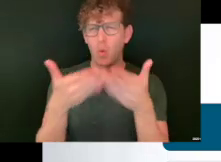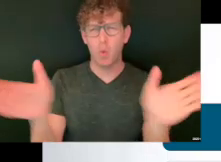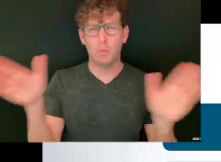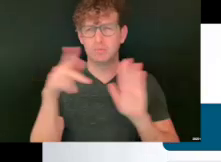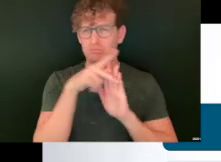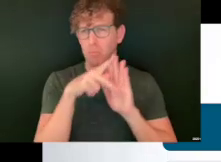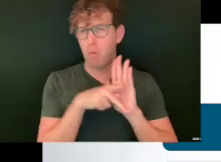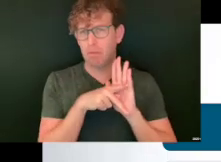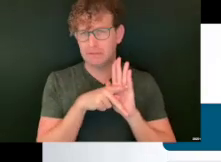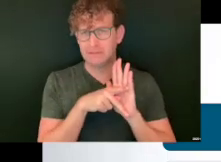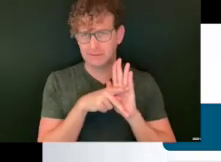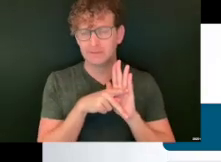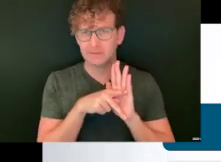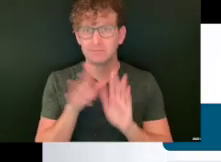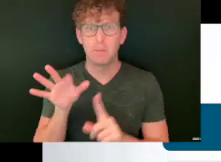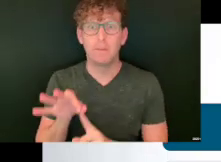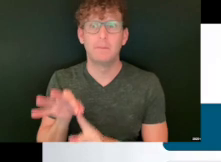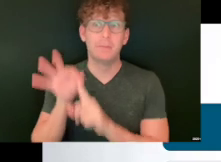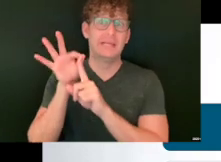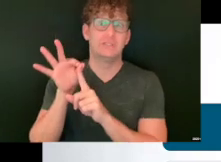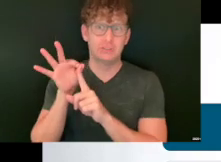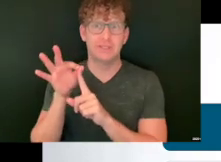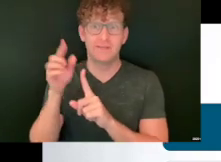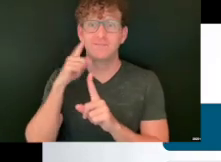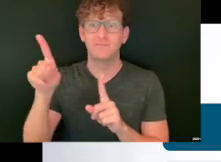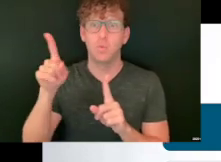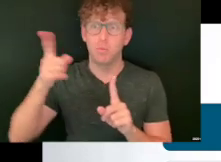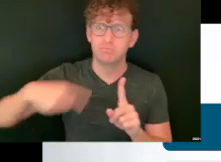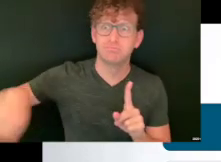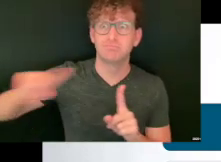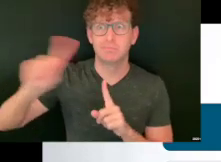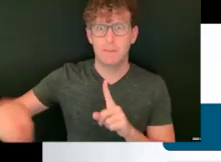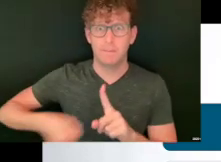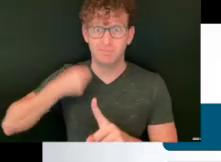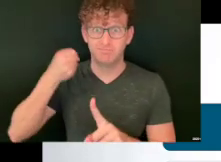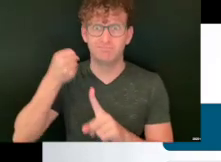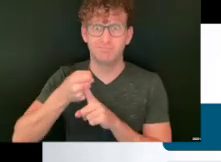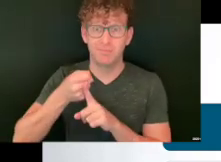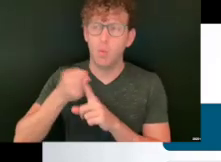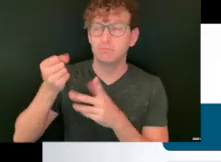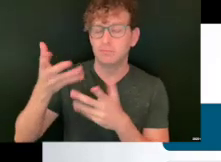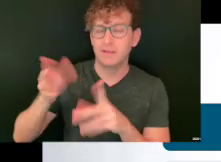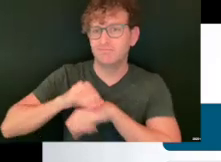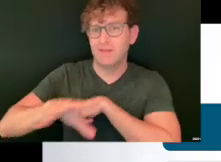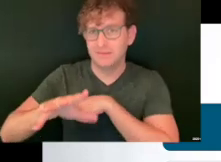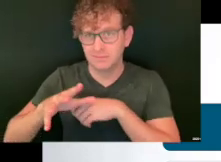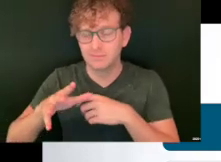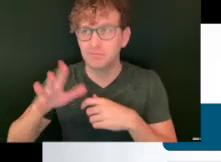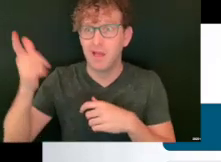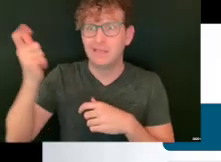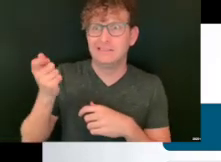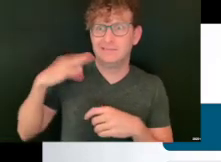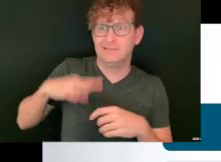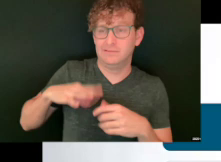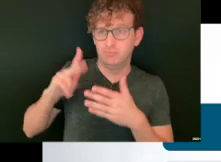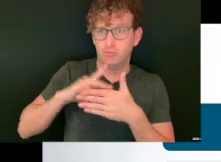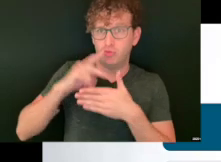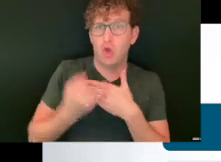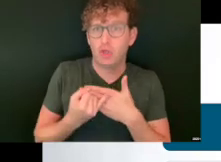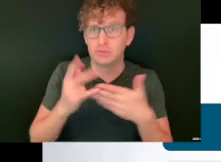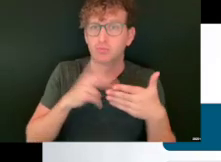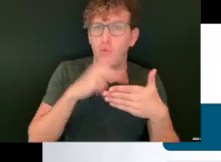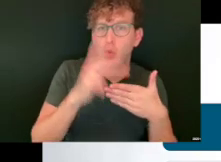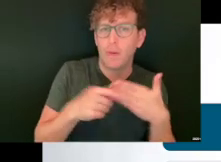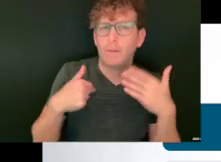up a one-on-one meeting with staff to discuss, again, your needs, concerns, potential